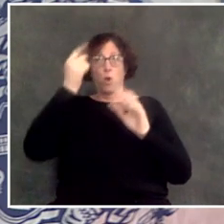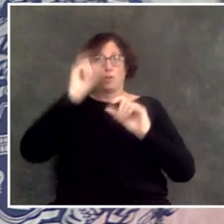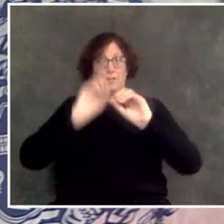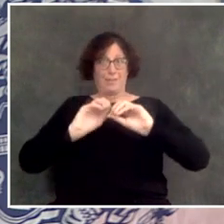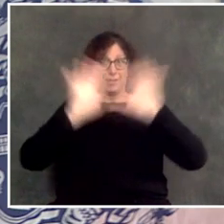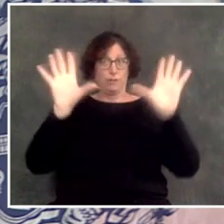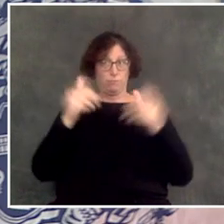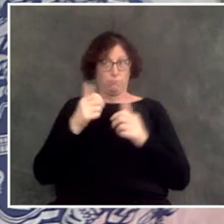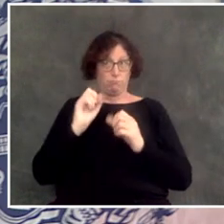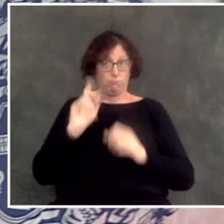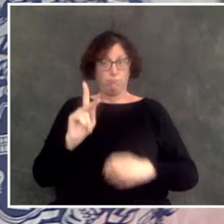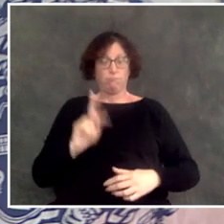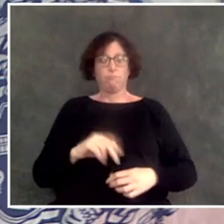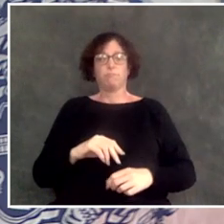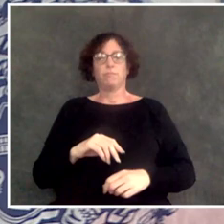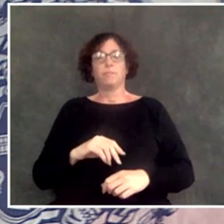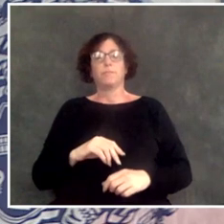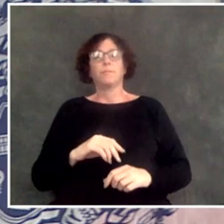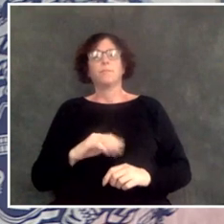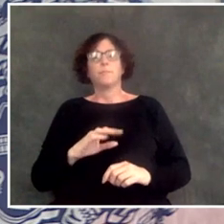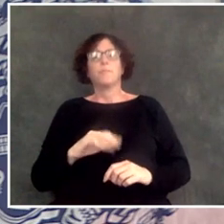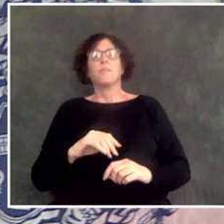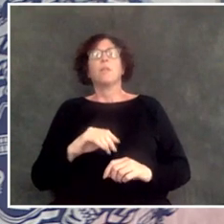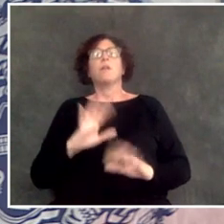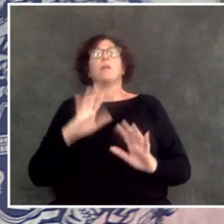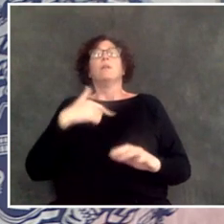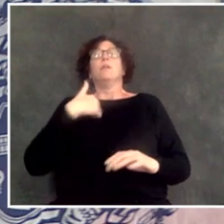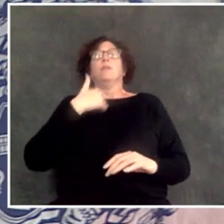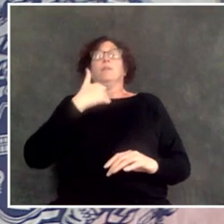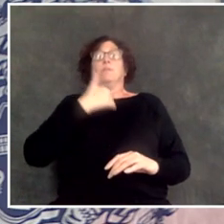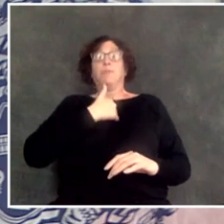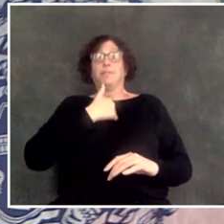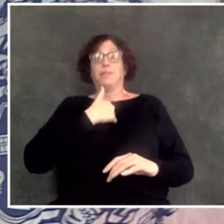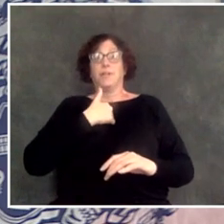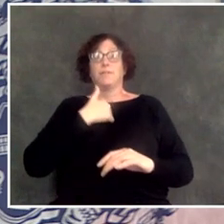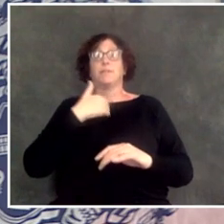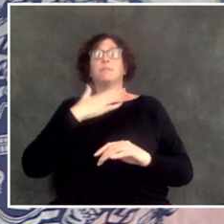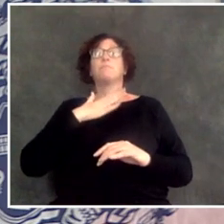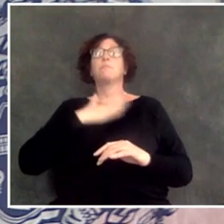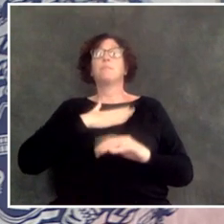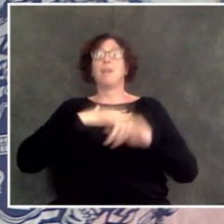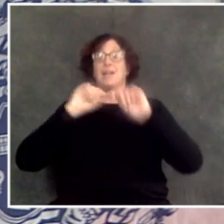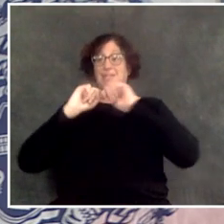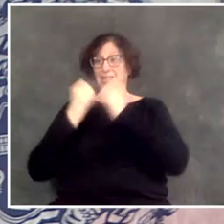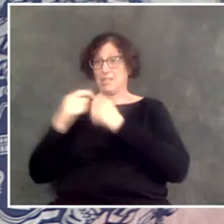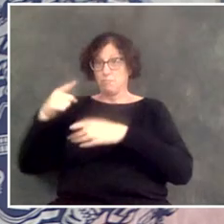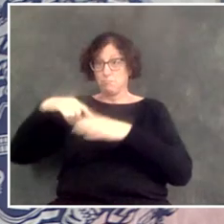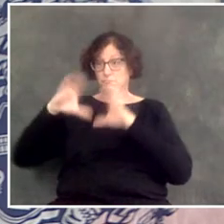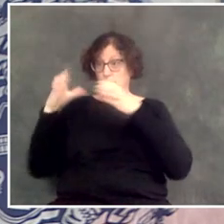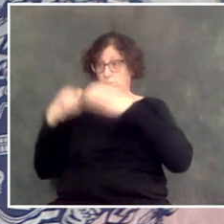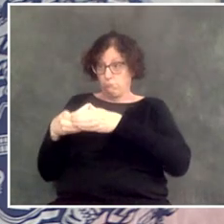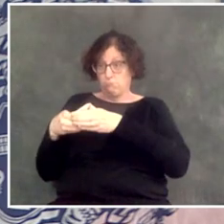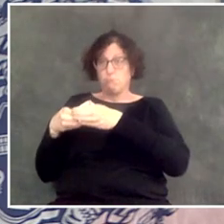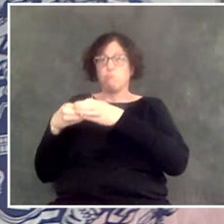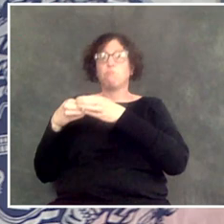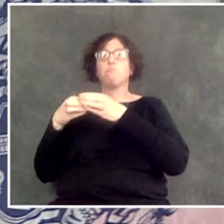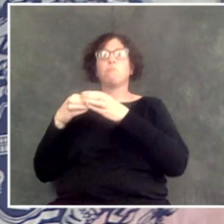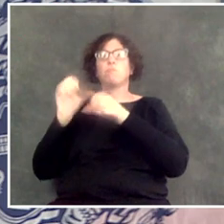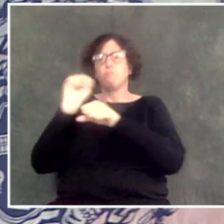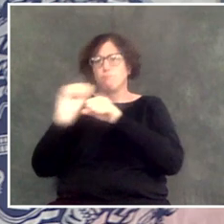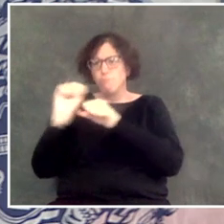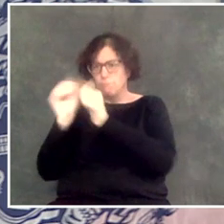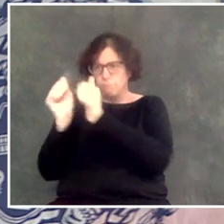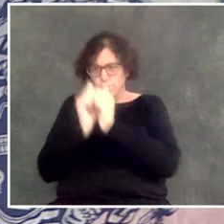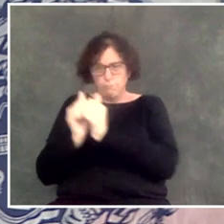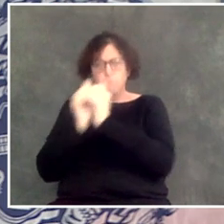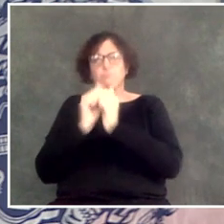these last weeks, even months now. Deanne Criswell, as our emergency management commissioner, has been,